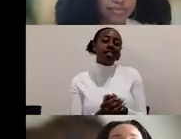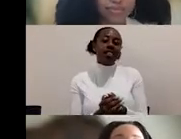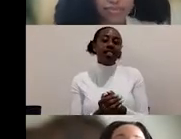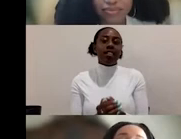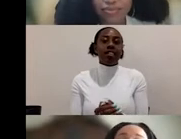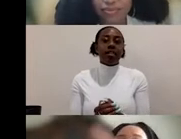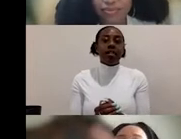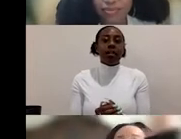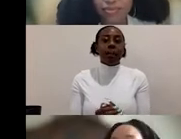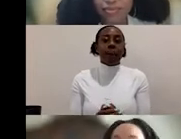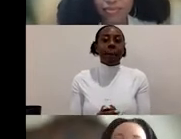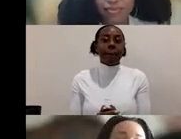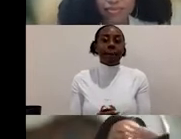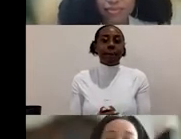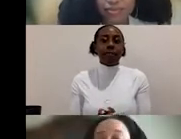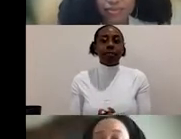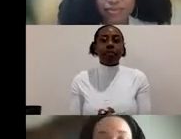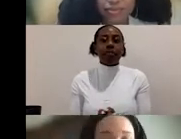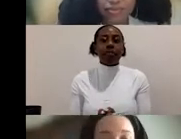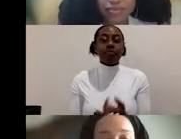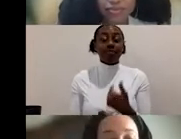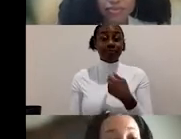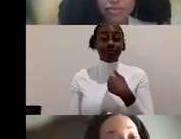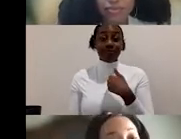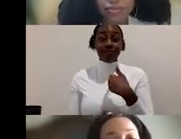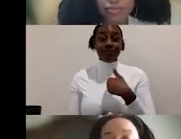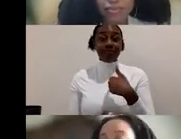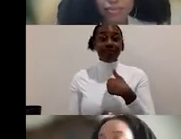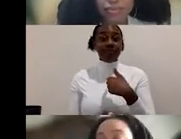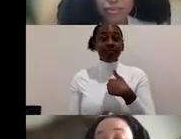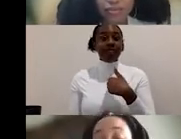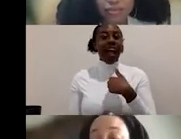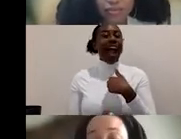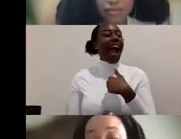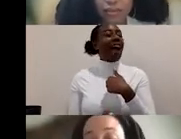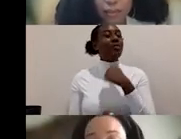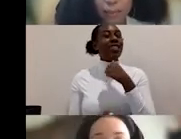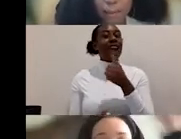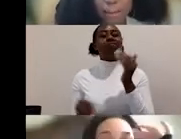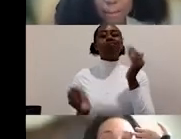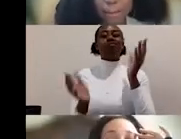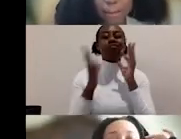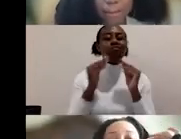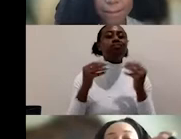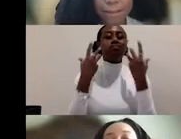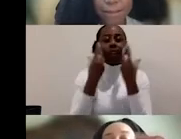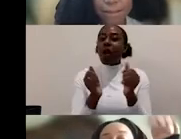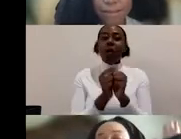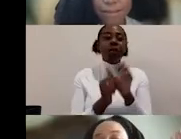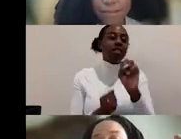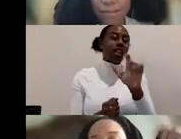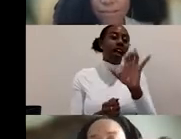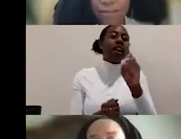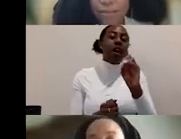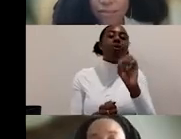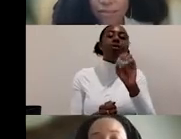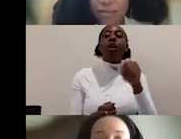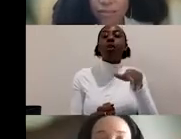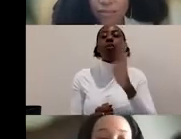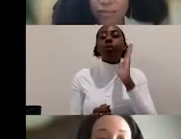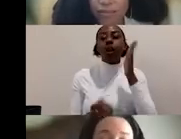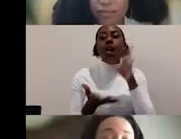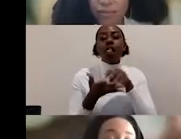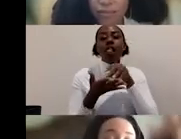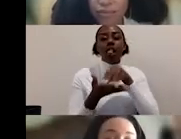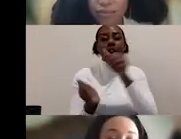I am not 1,000% familiar with Slido, so we're all going to learn together. But we can follow Dulani's